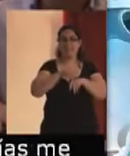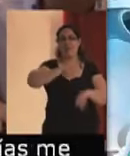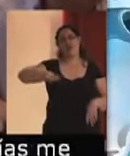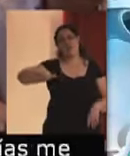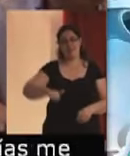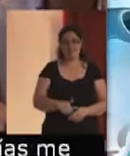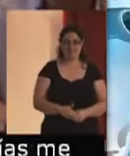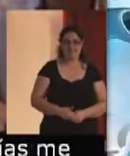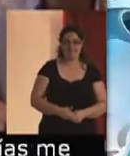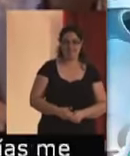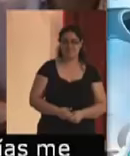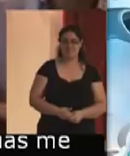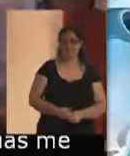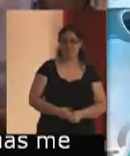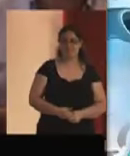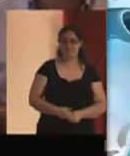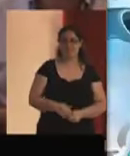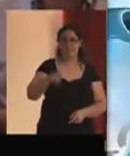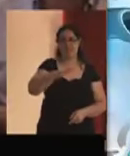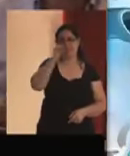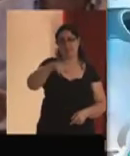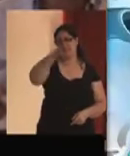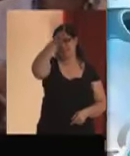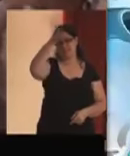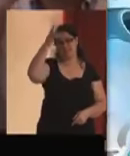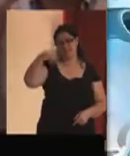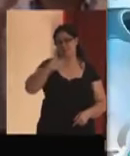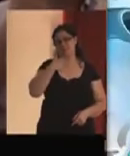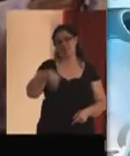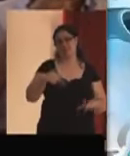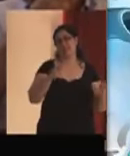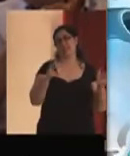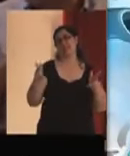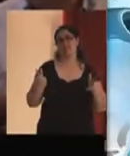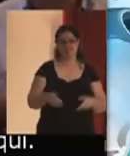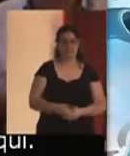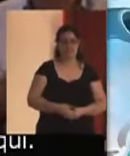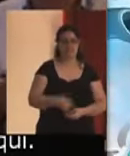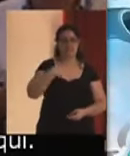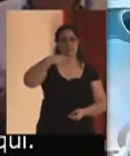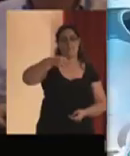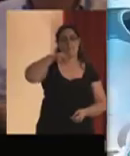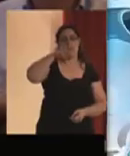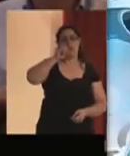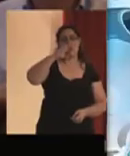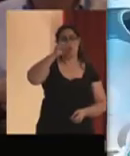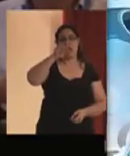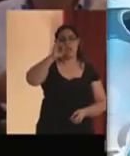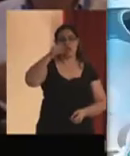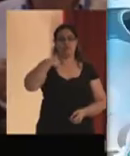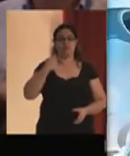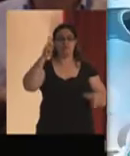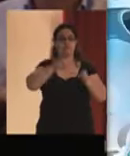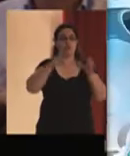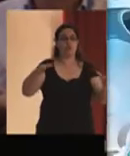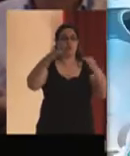since Elias has taken up so much time because it's too hot to stay around for